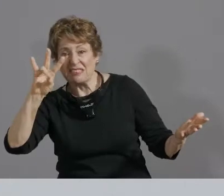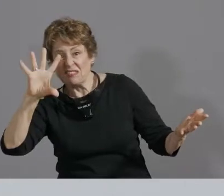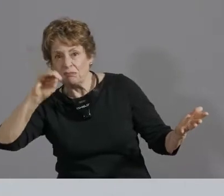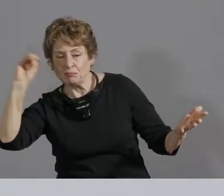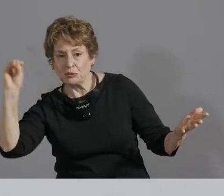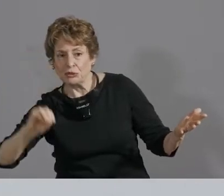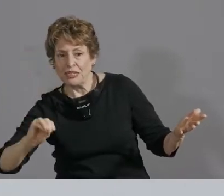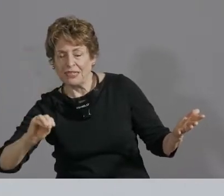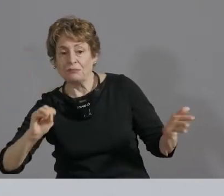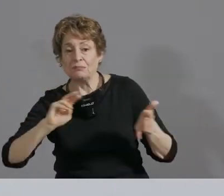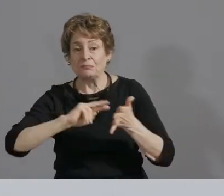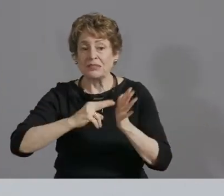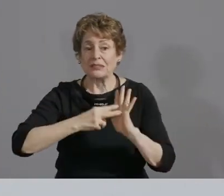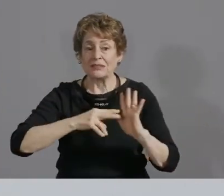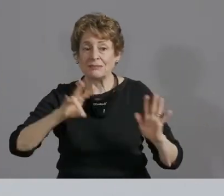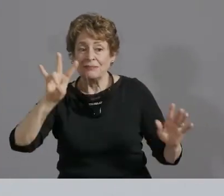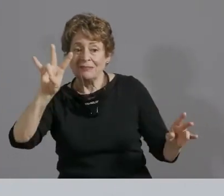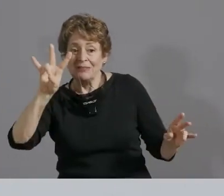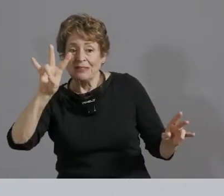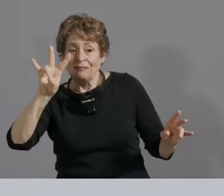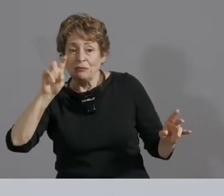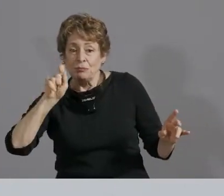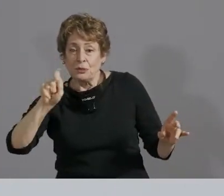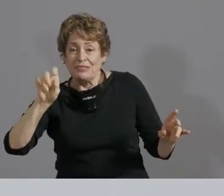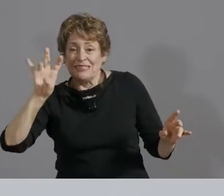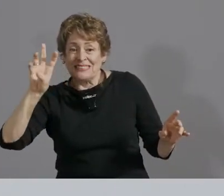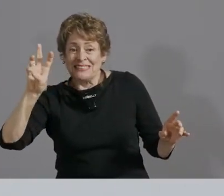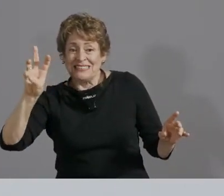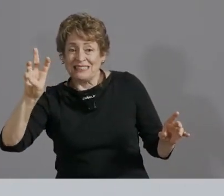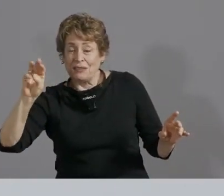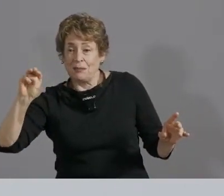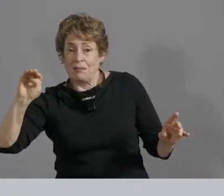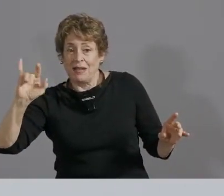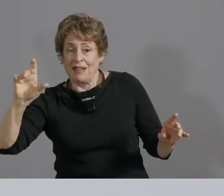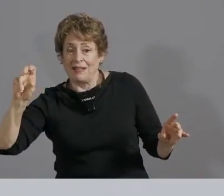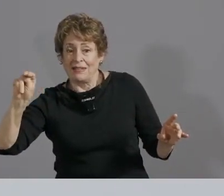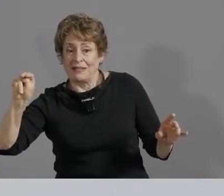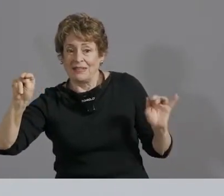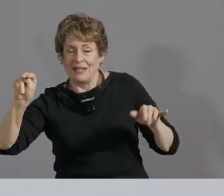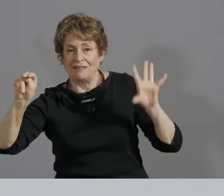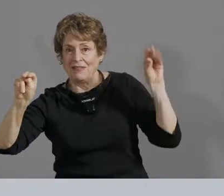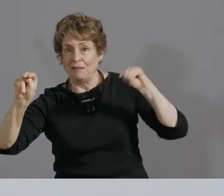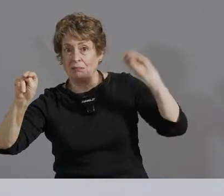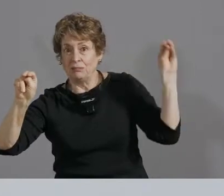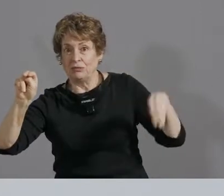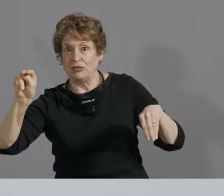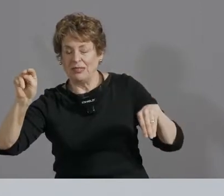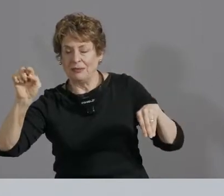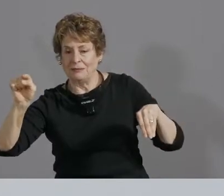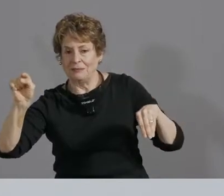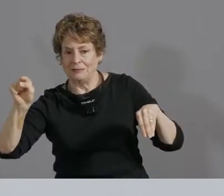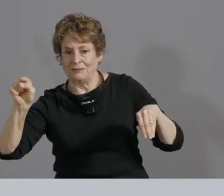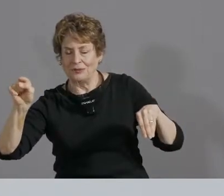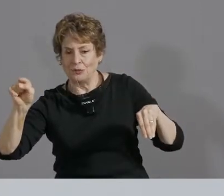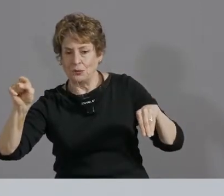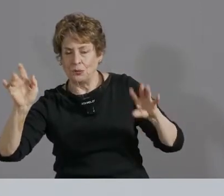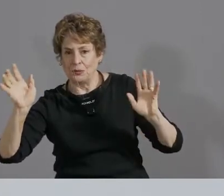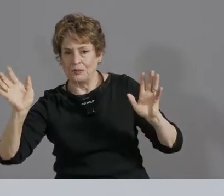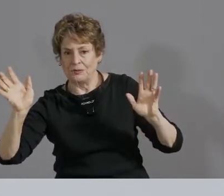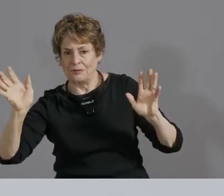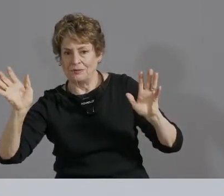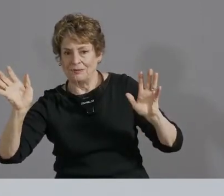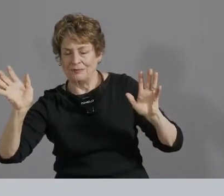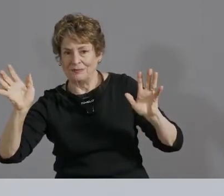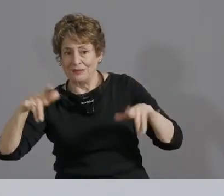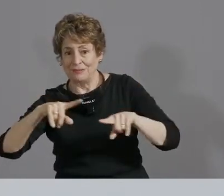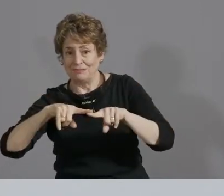7.6 million that we might need if we were going for about a 50% vaccination rate by that time. It's going to depend, though,